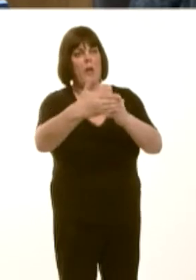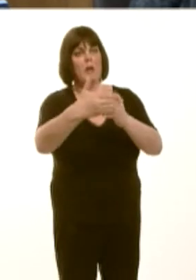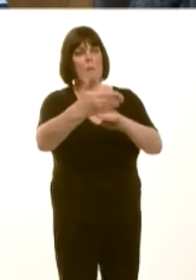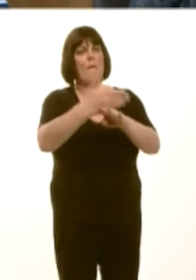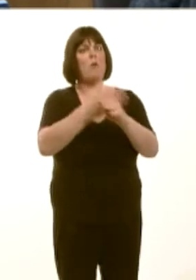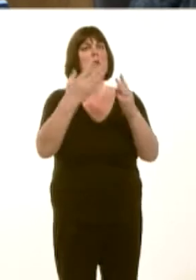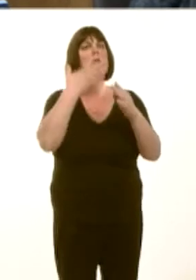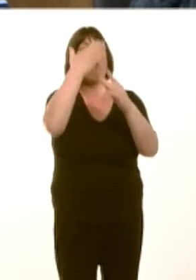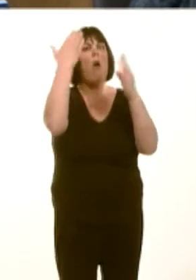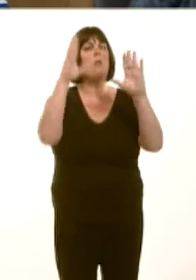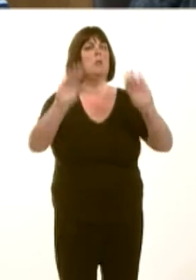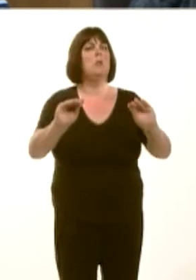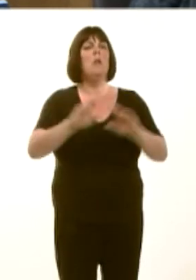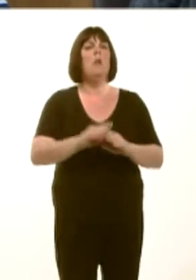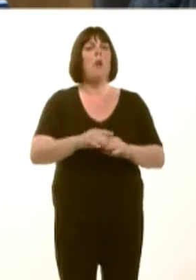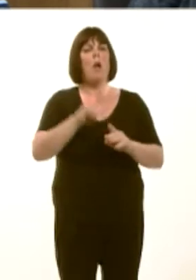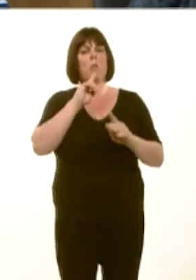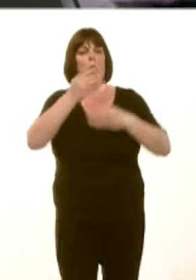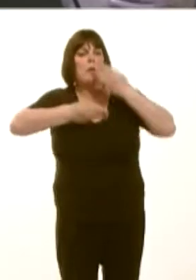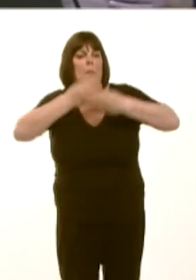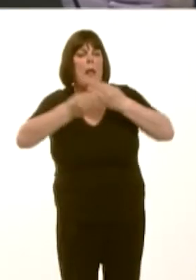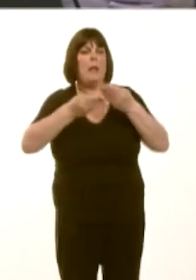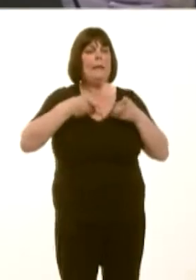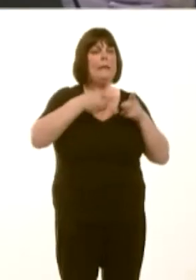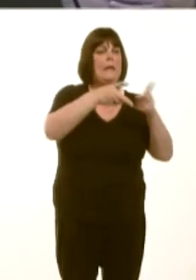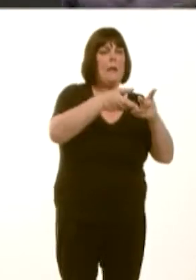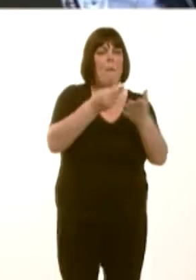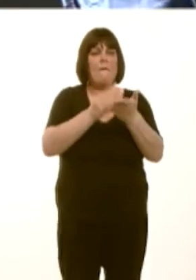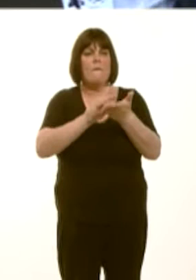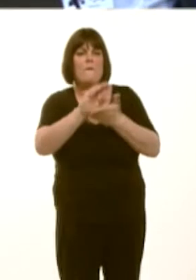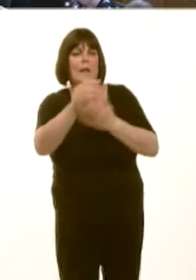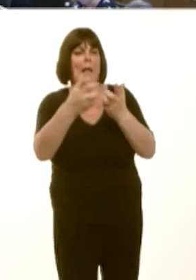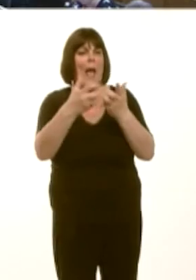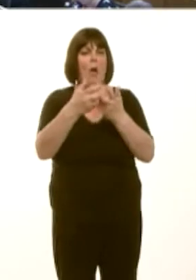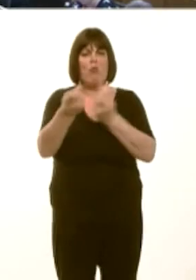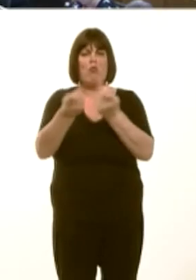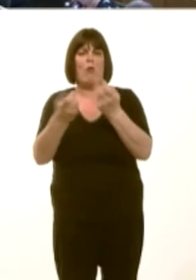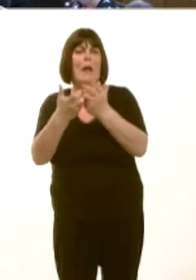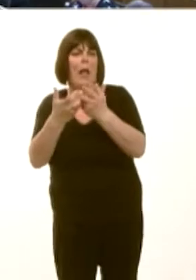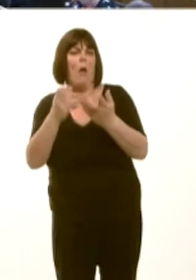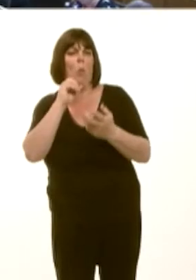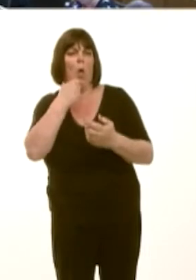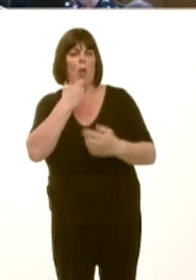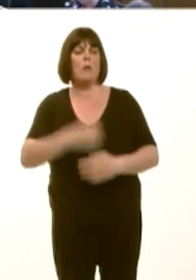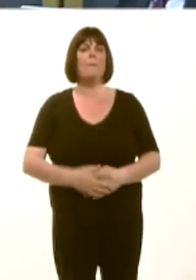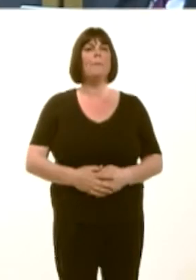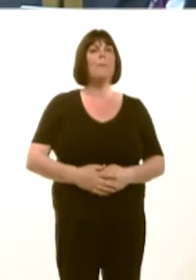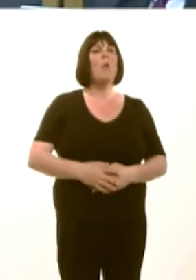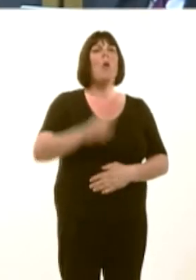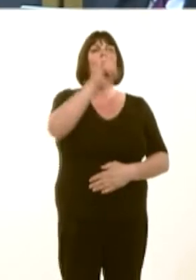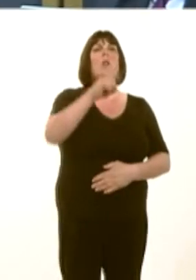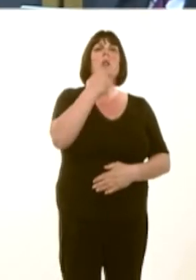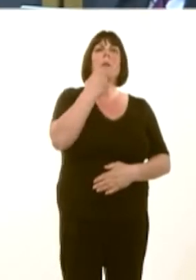as regards the system itself and the way in which the system will be funded and run. Question 8, Anne Jones. Thank you. Will the First Minister make a statement